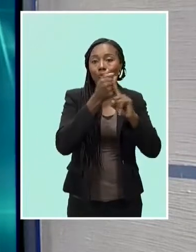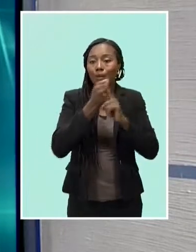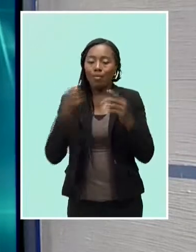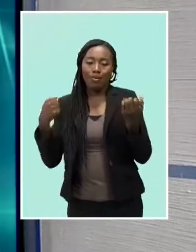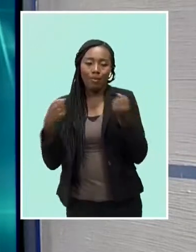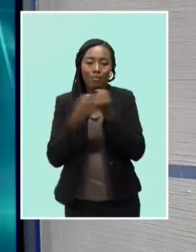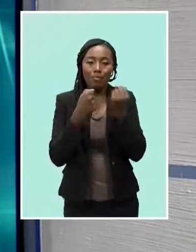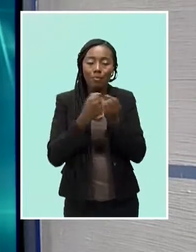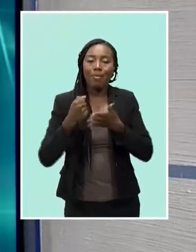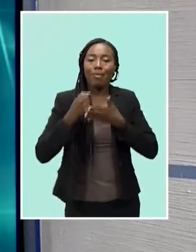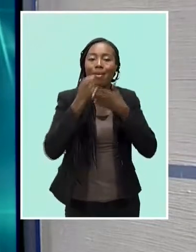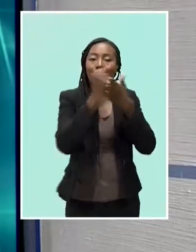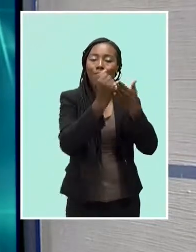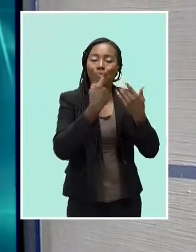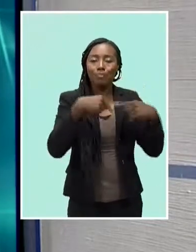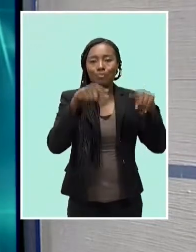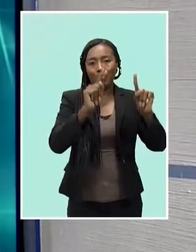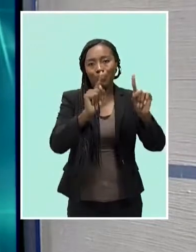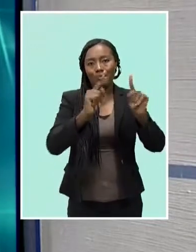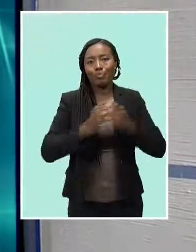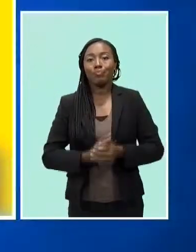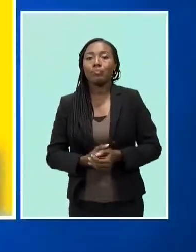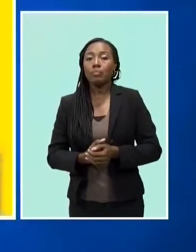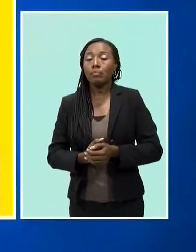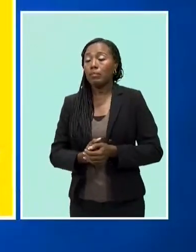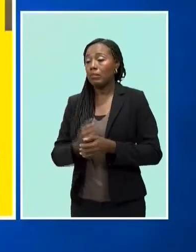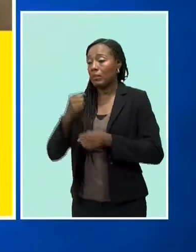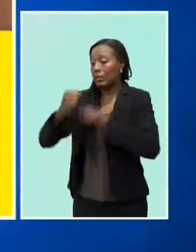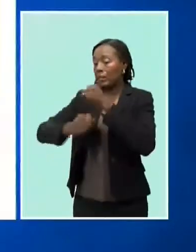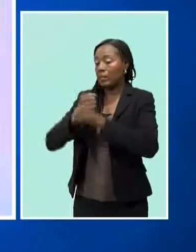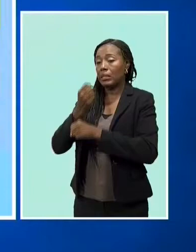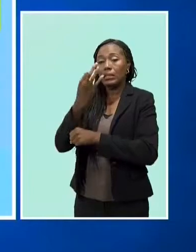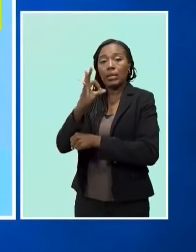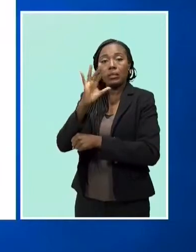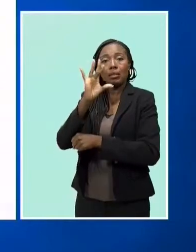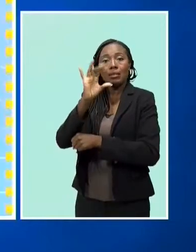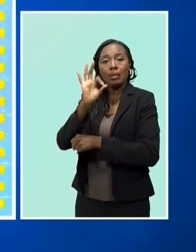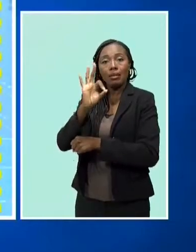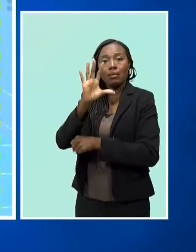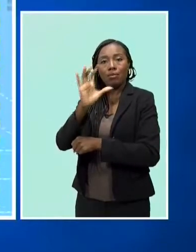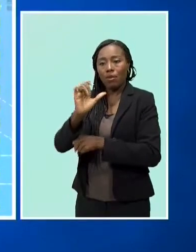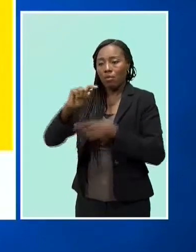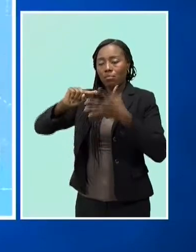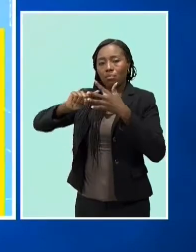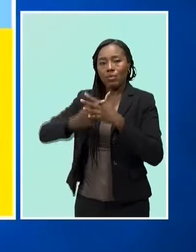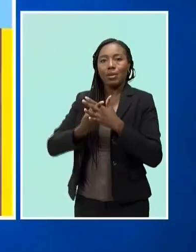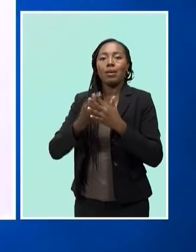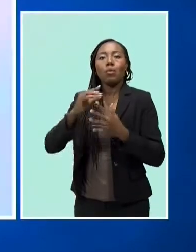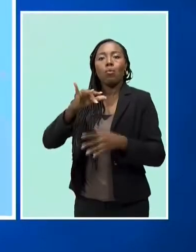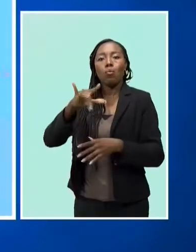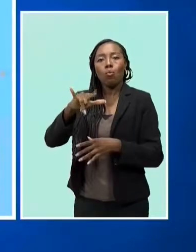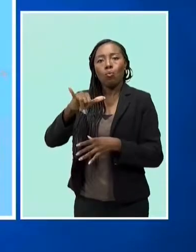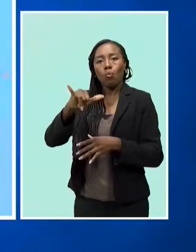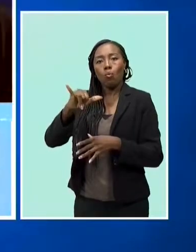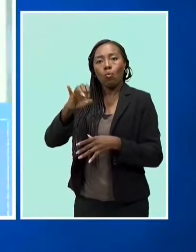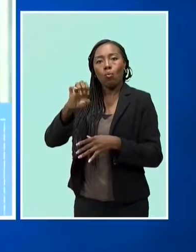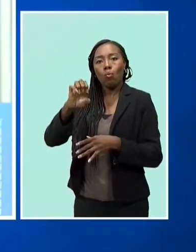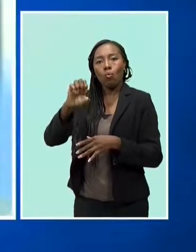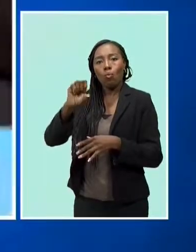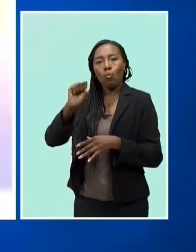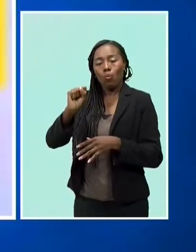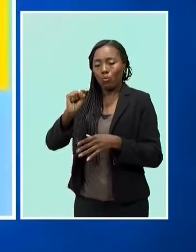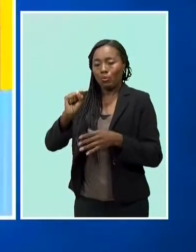unlock their potential. Since 1995, the Youth Entrepreneurship Scheme has been busy